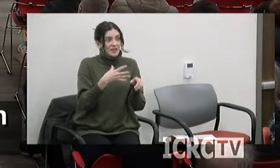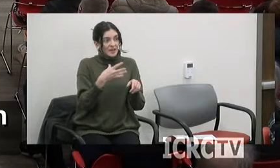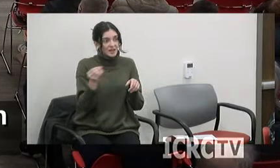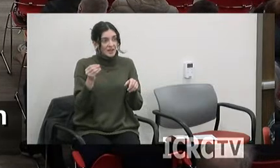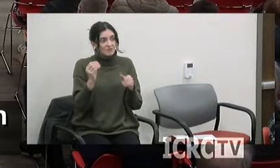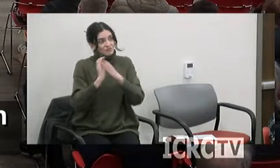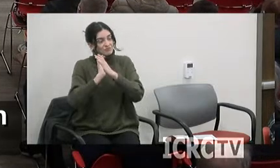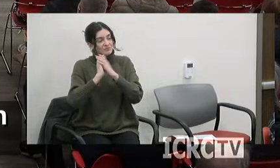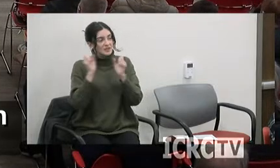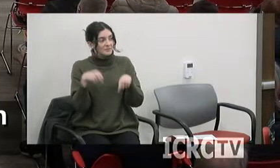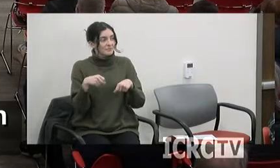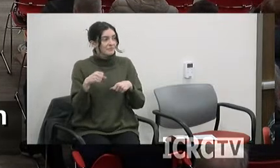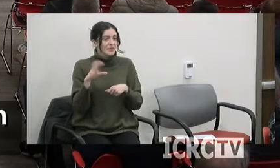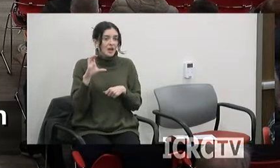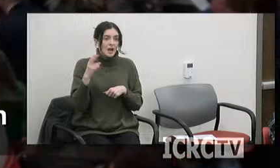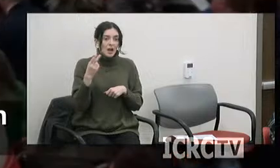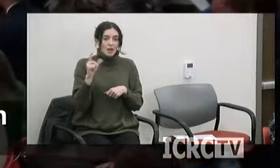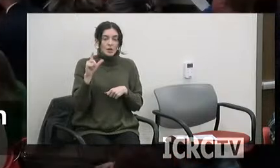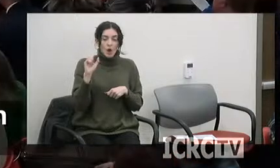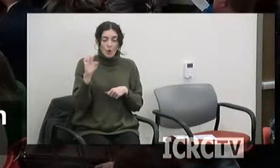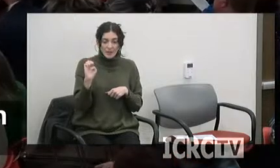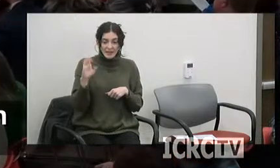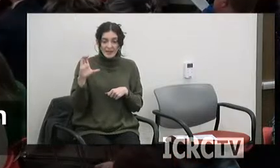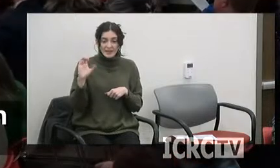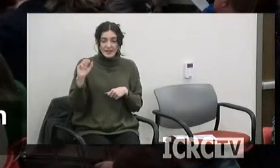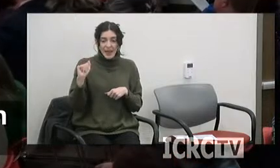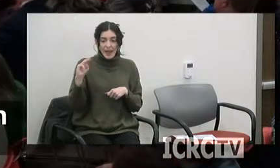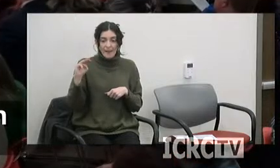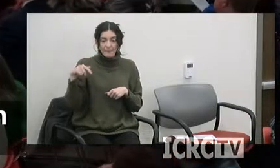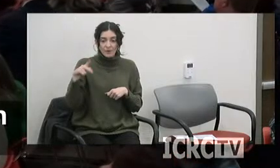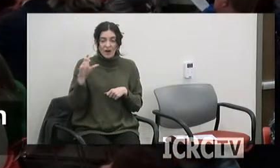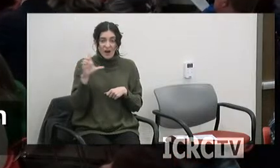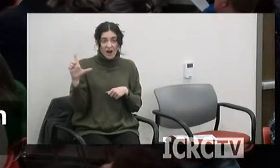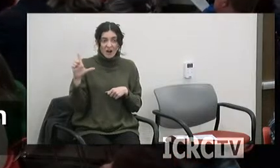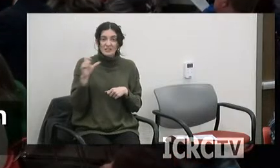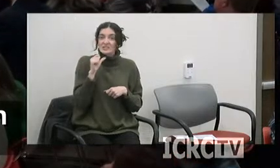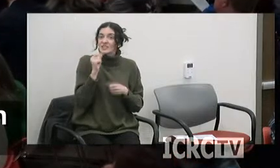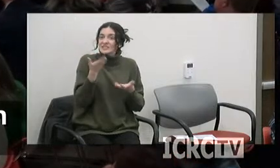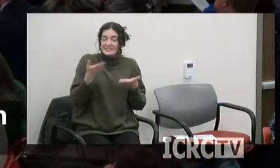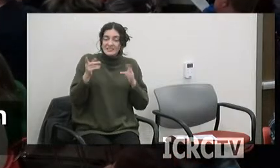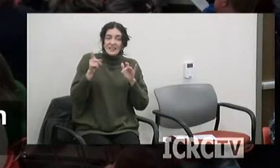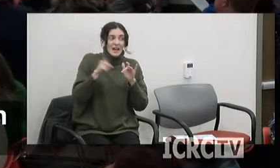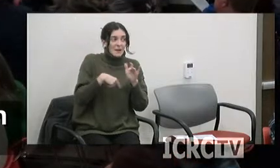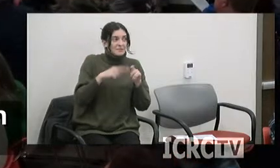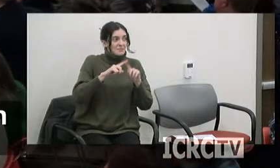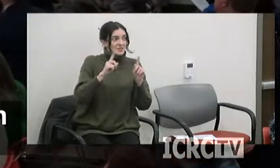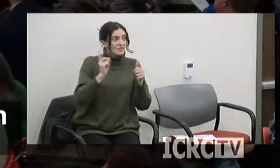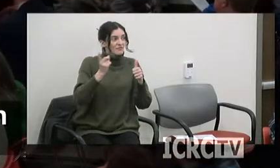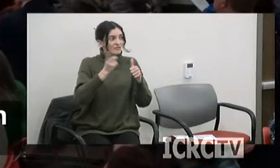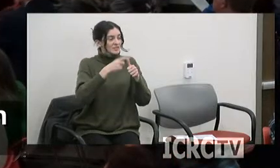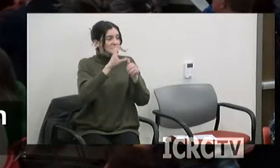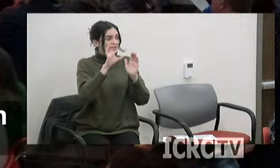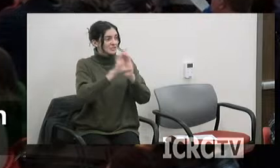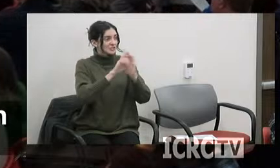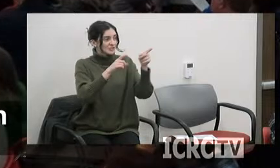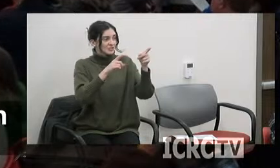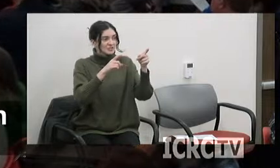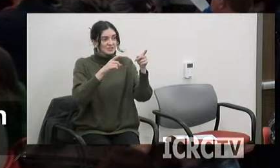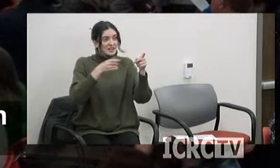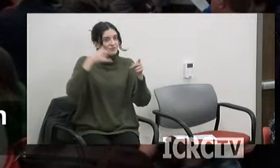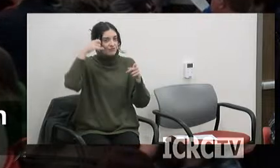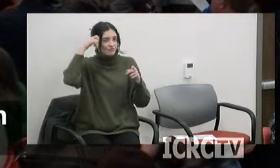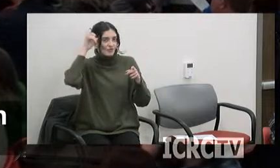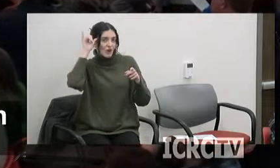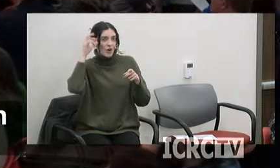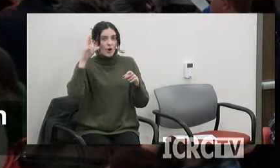Okay, she hadn't been here earlier. Chloe's work is this one here, which I believe is a rodeo star. This vector image in the middle. It's